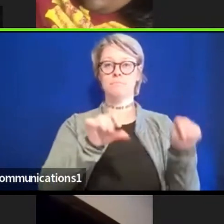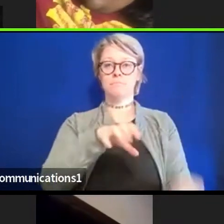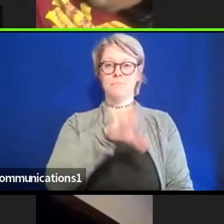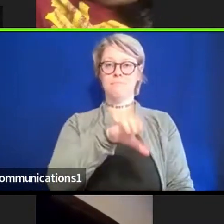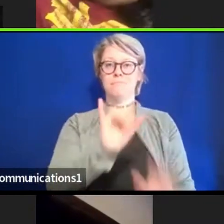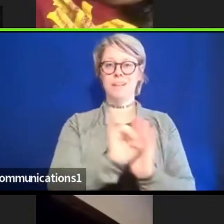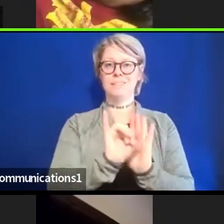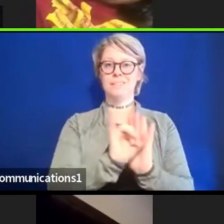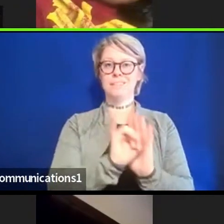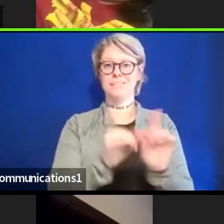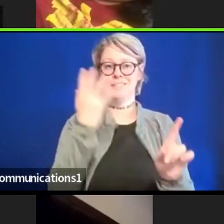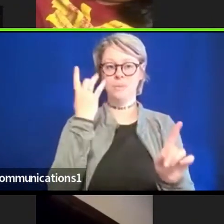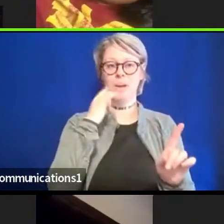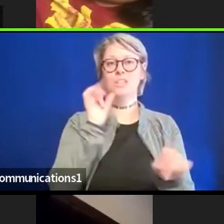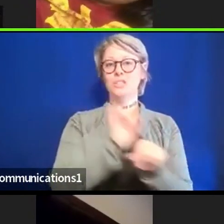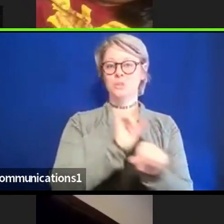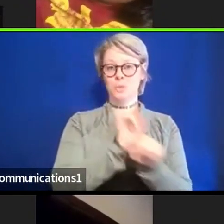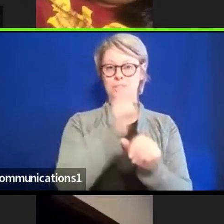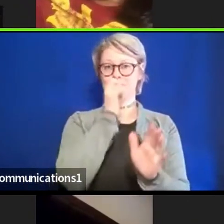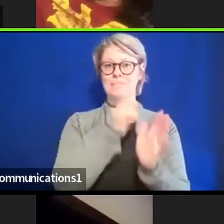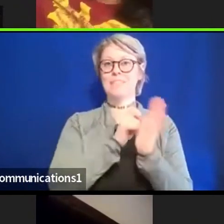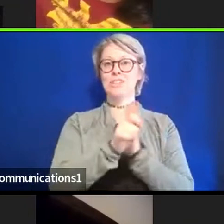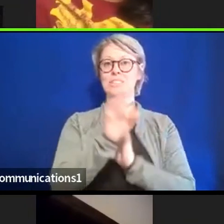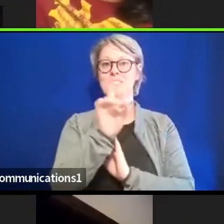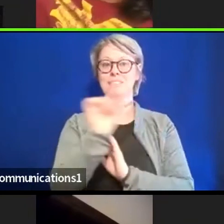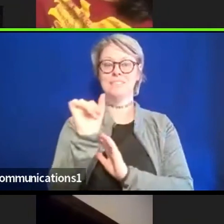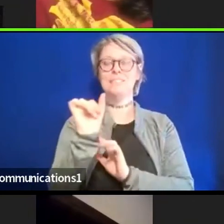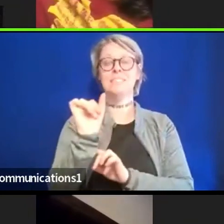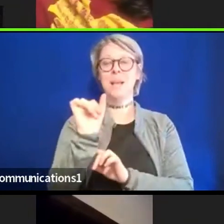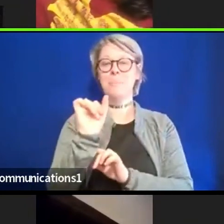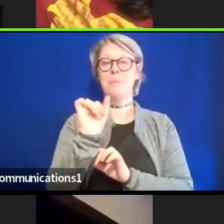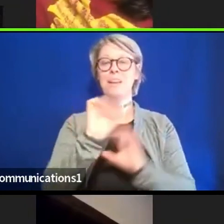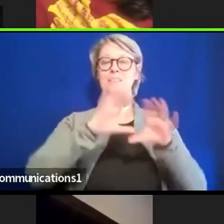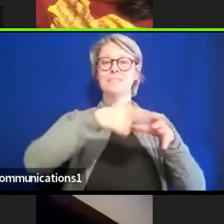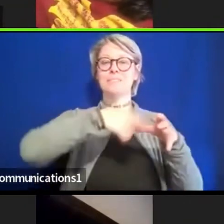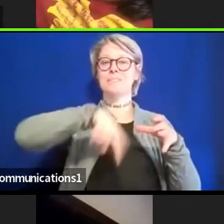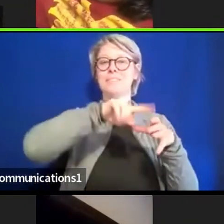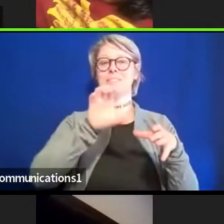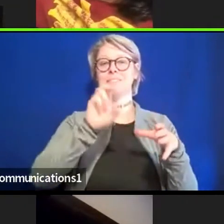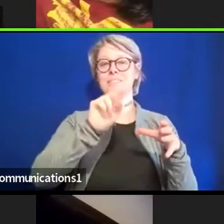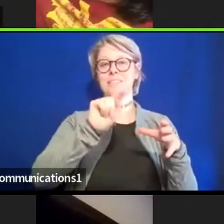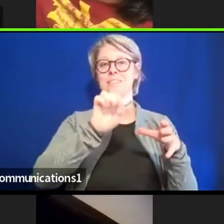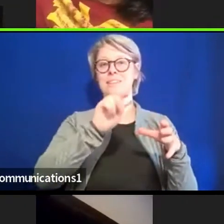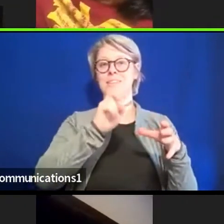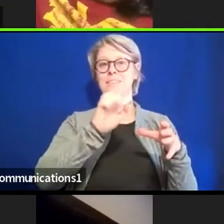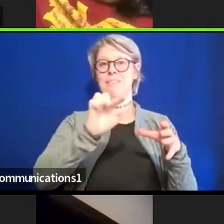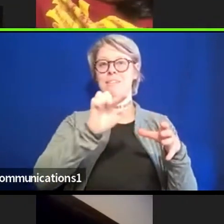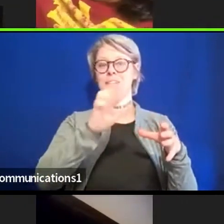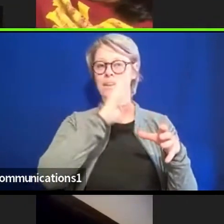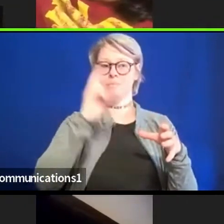she works as secretary in the diabetes section at Centennial Hospital, and she said, "Oh, Mrs.